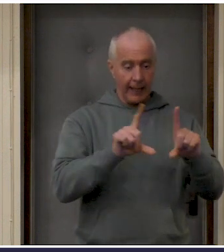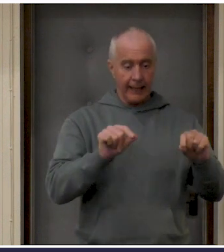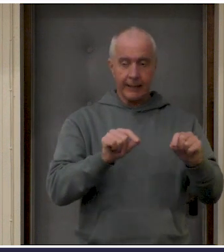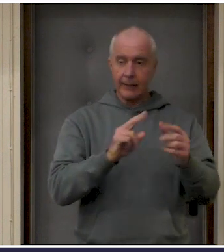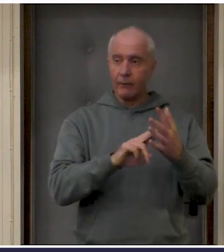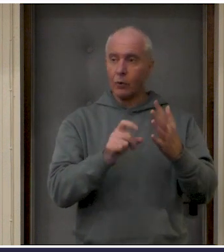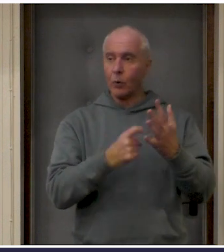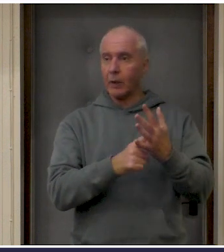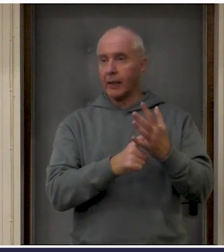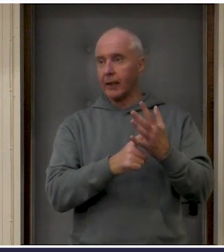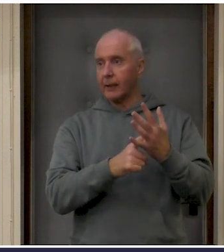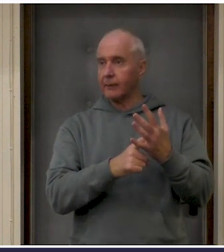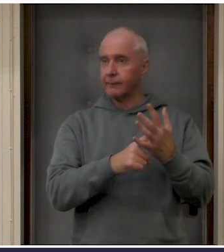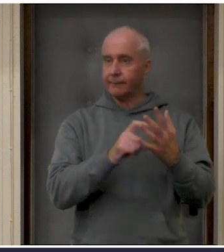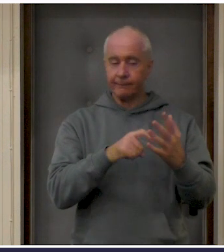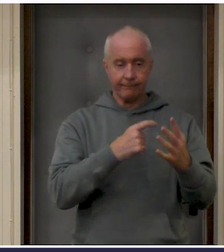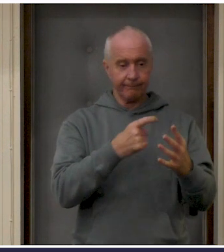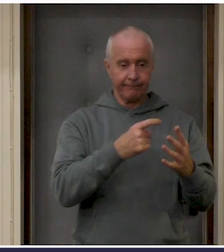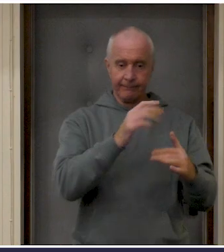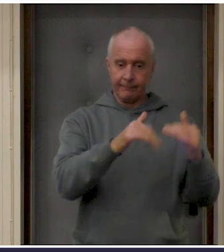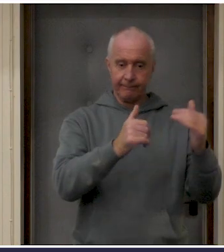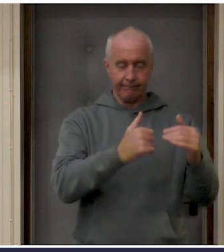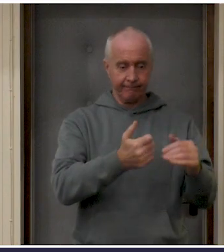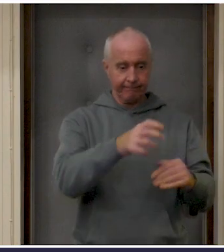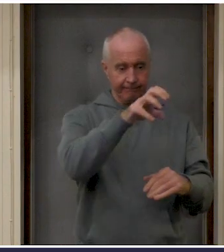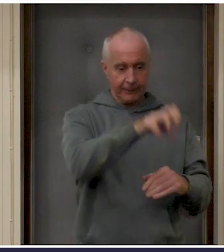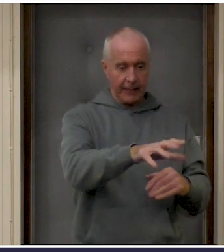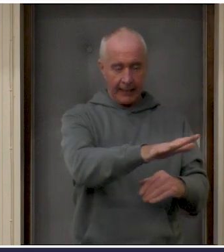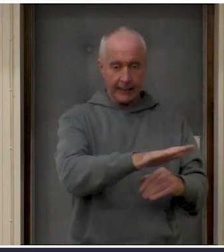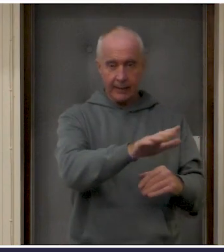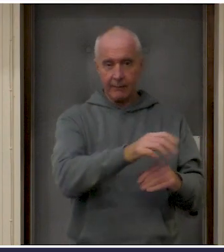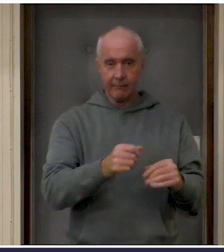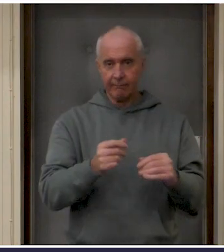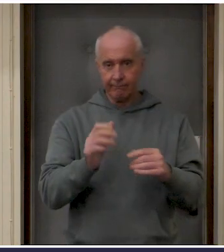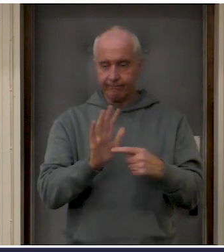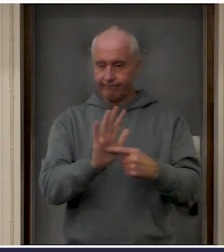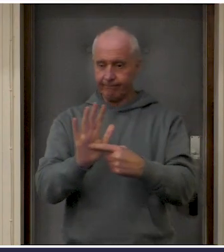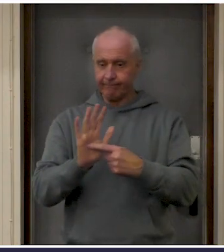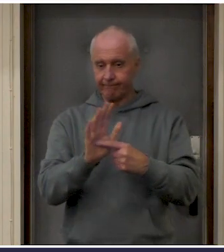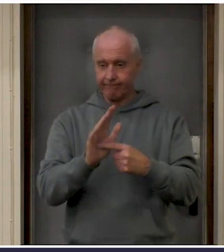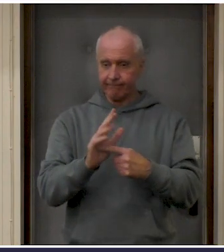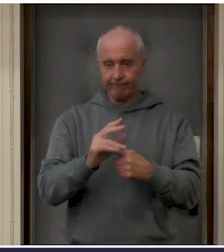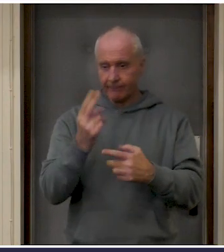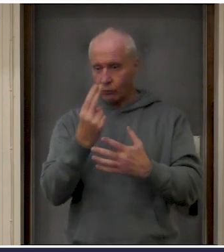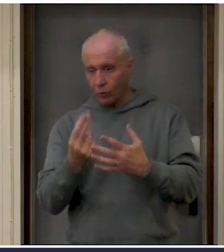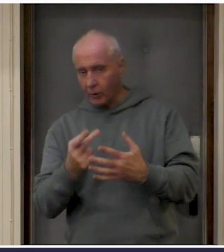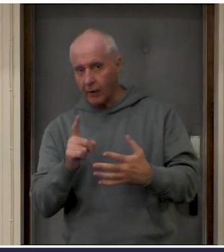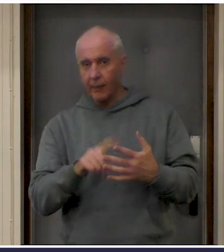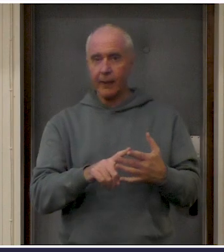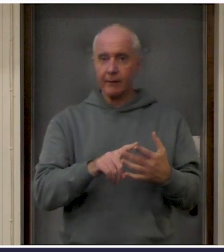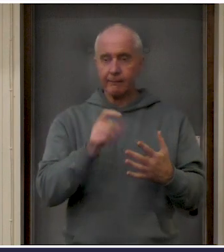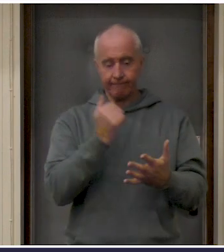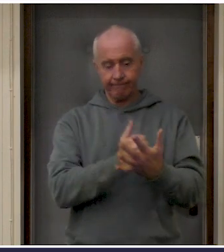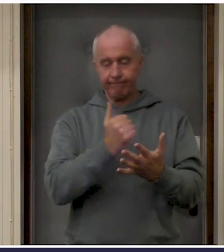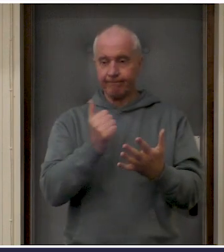to the nuclear regulator and you say, here's my design, here's what it looks like, here's my site, my drawings, whatever. And they'll essentially give you a rubber stamp